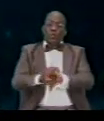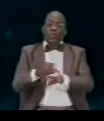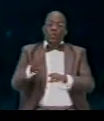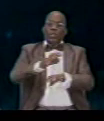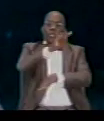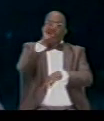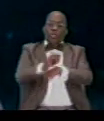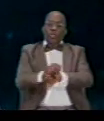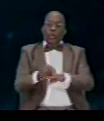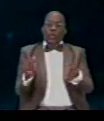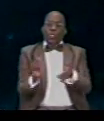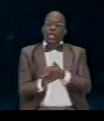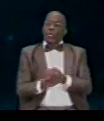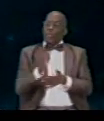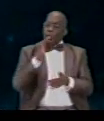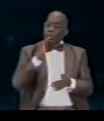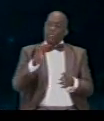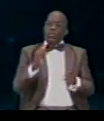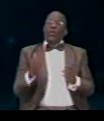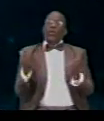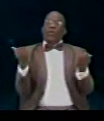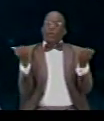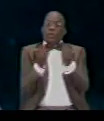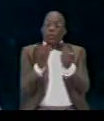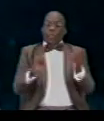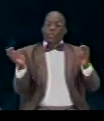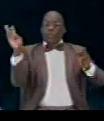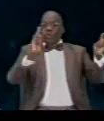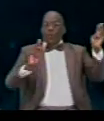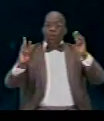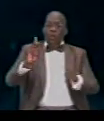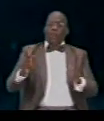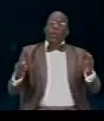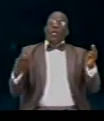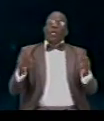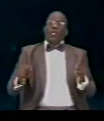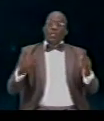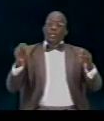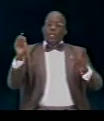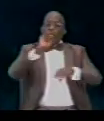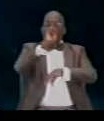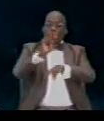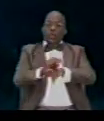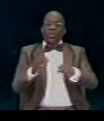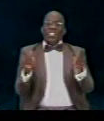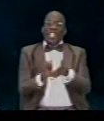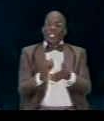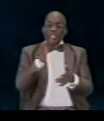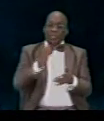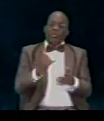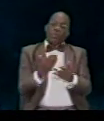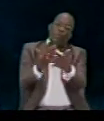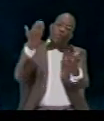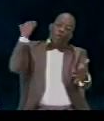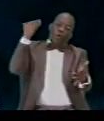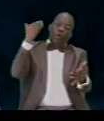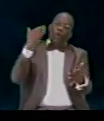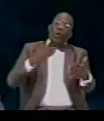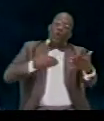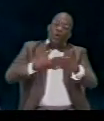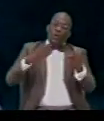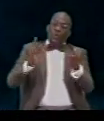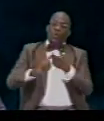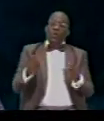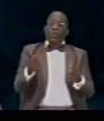are facing wars. There are nations that have been close to the gospel work in the time past. But now we want the reach to